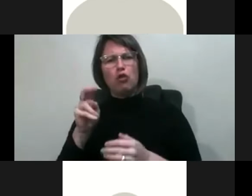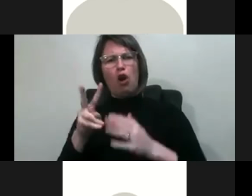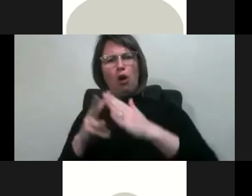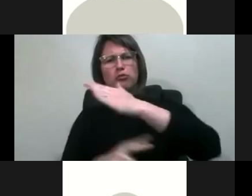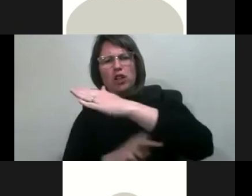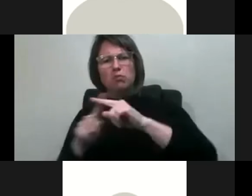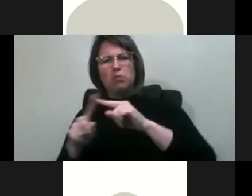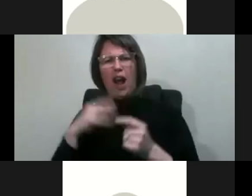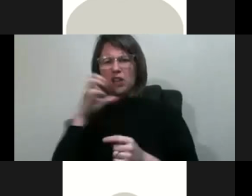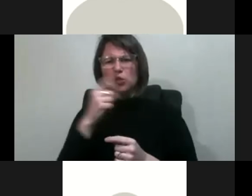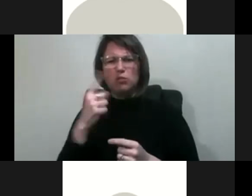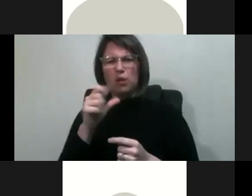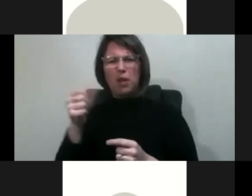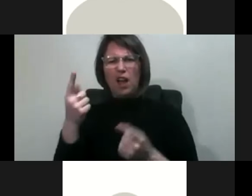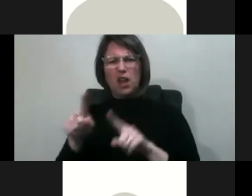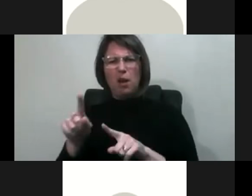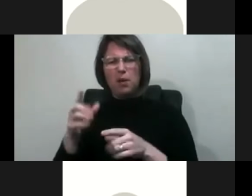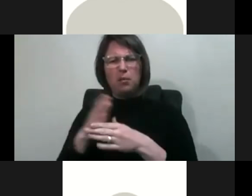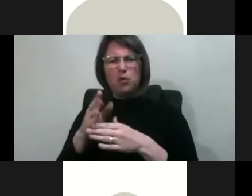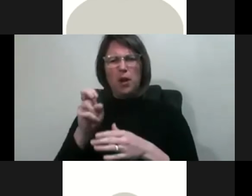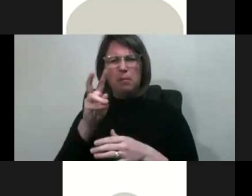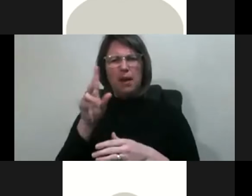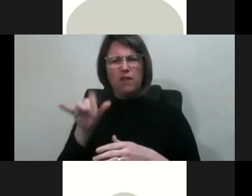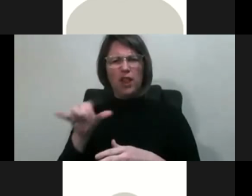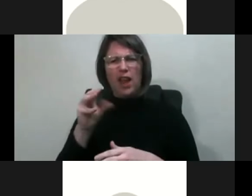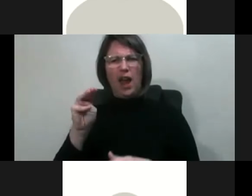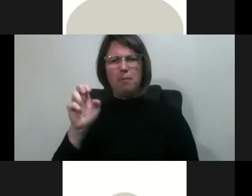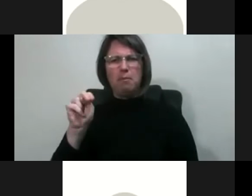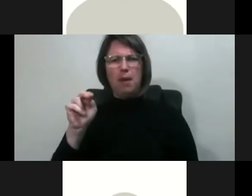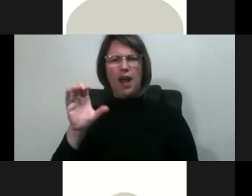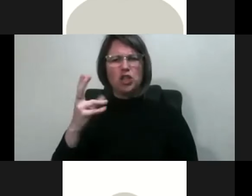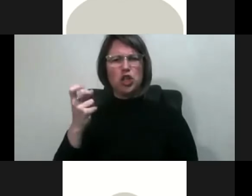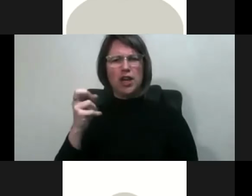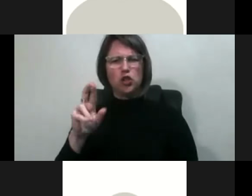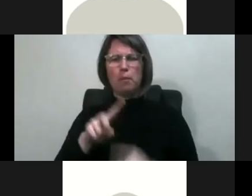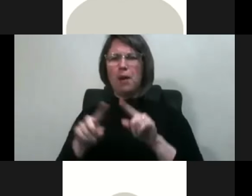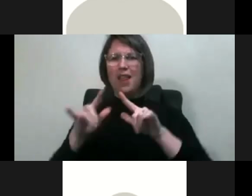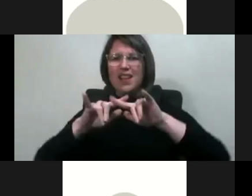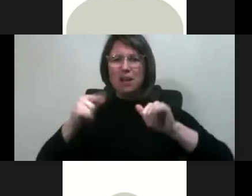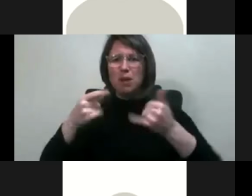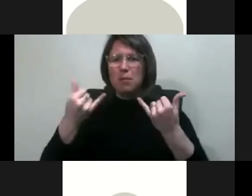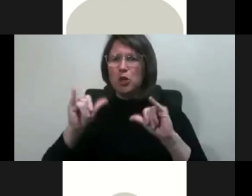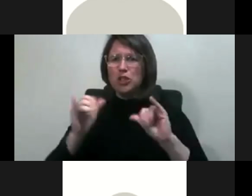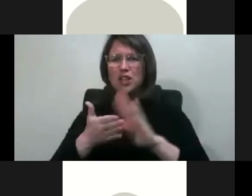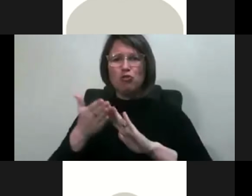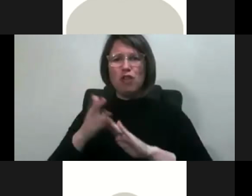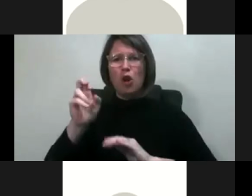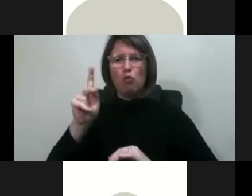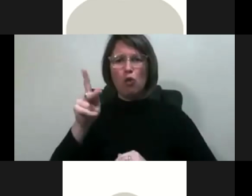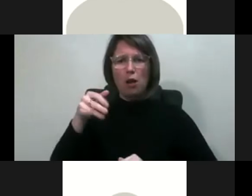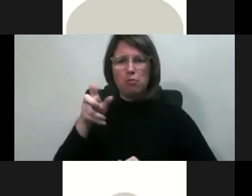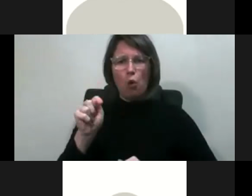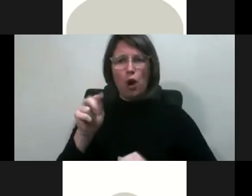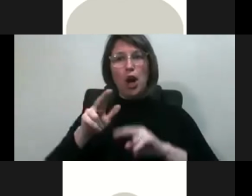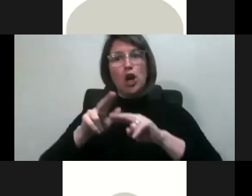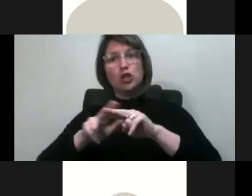and Manchester. But at the same time, you're still running a Rockport train, or trains for that